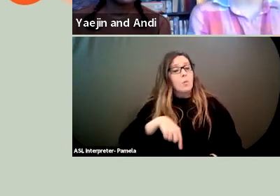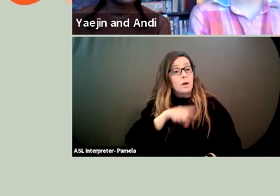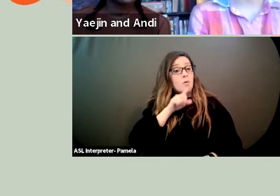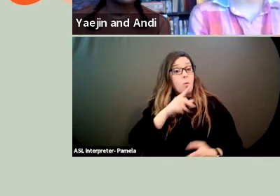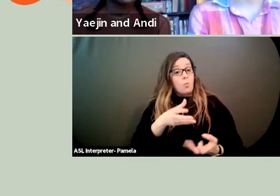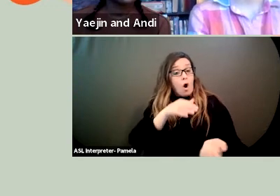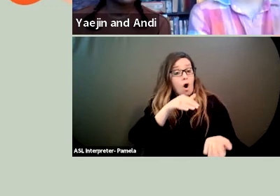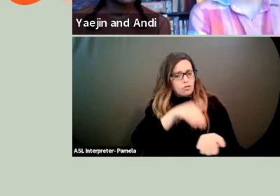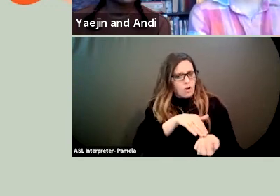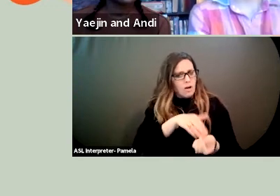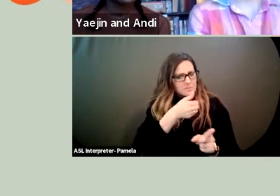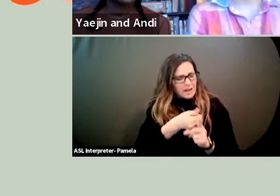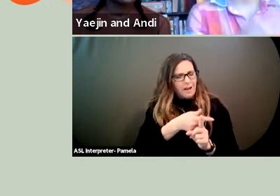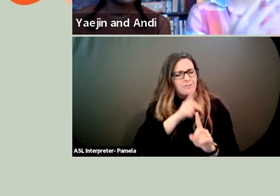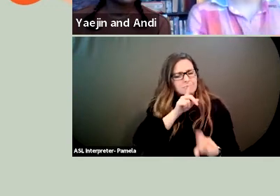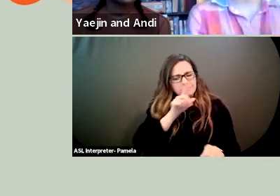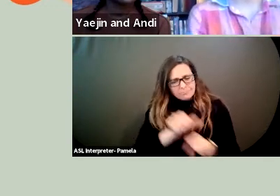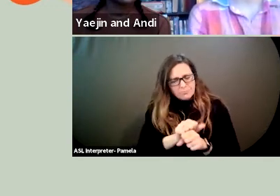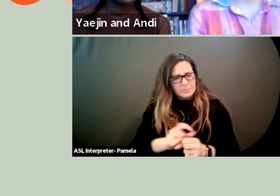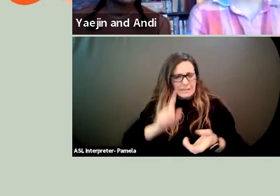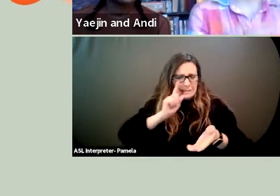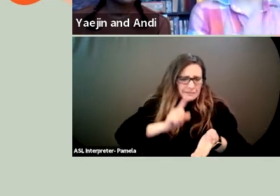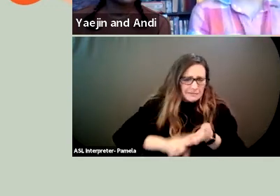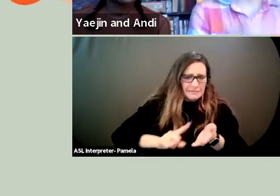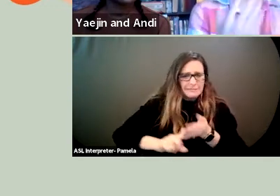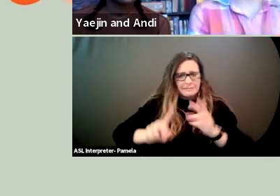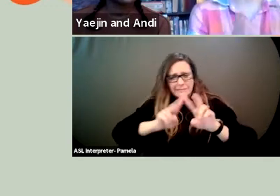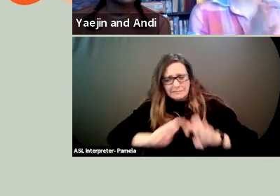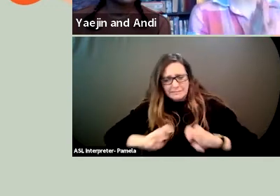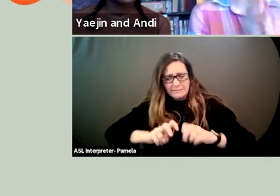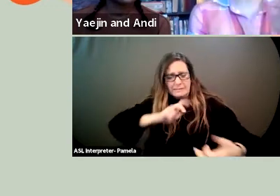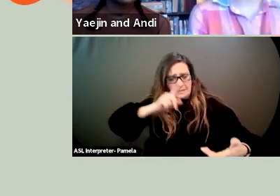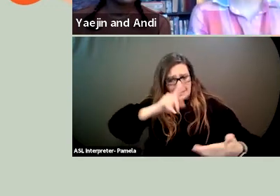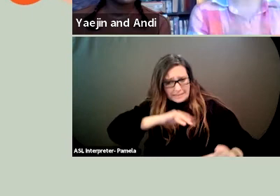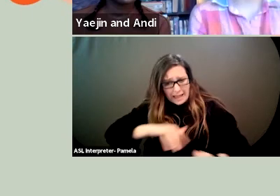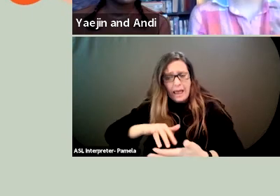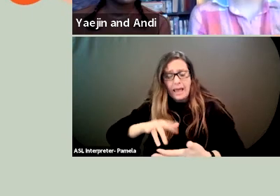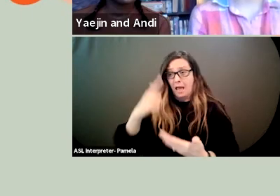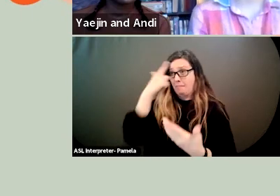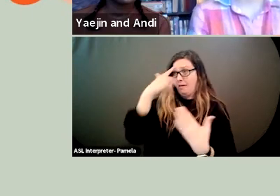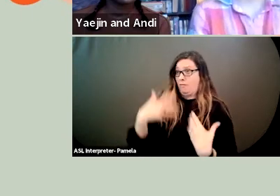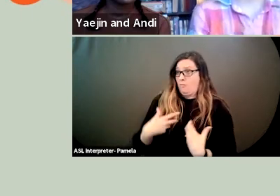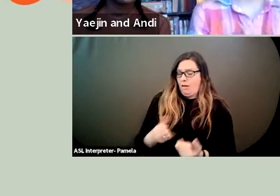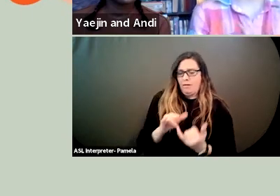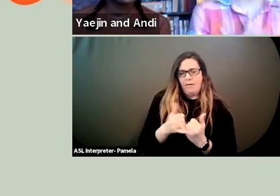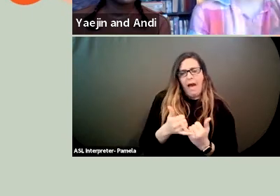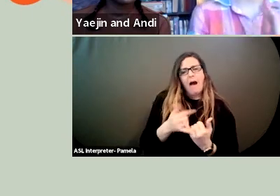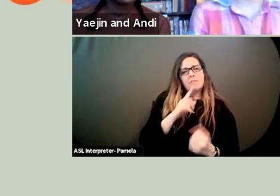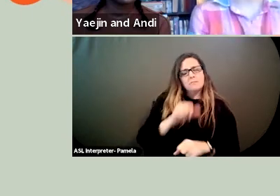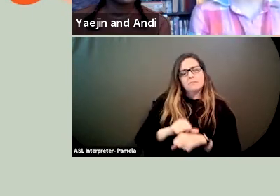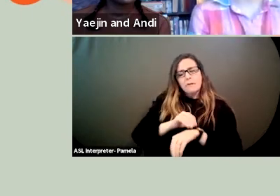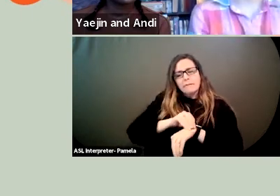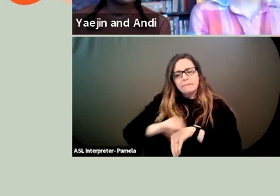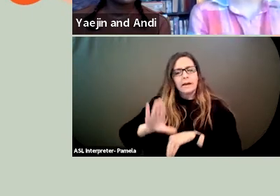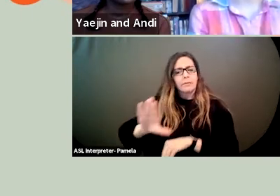really study how mental health specifically impacts their